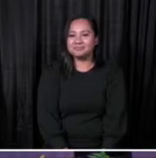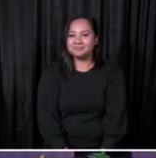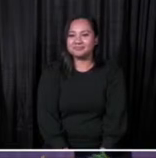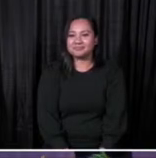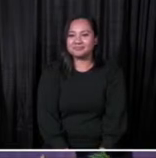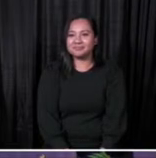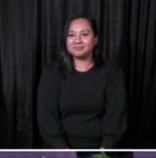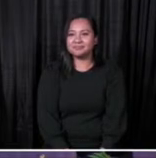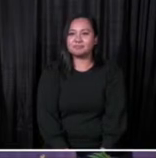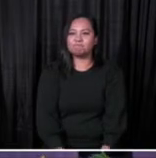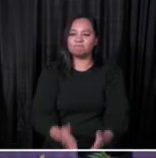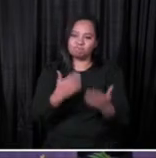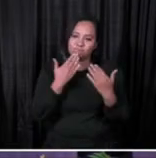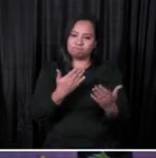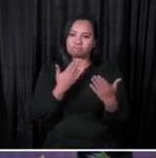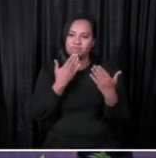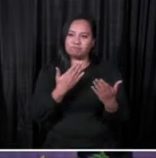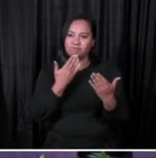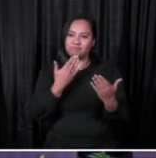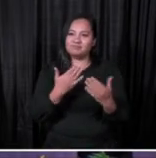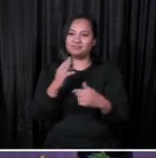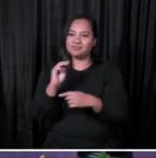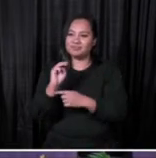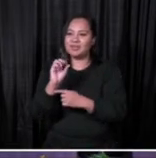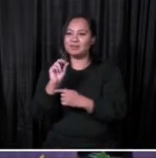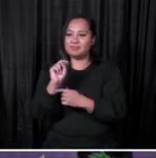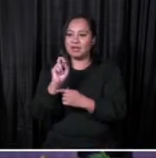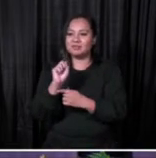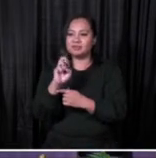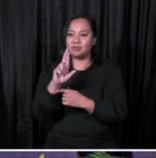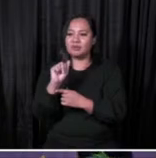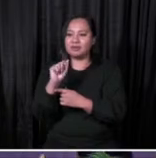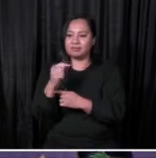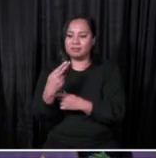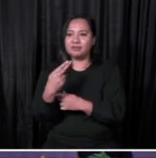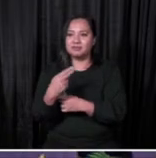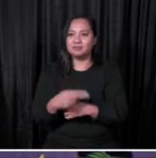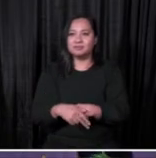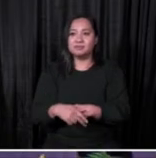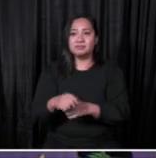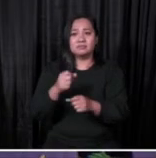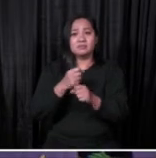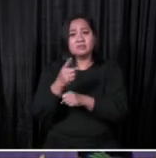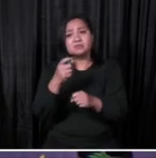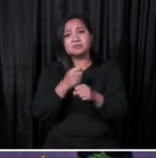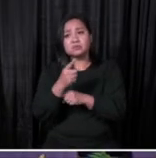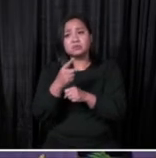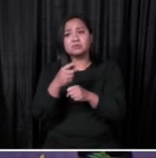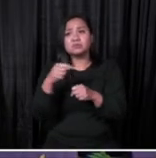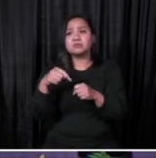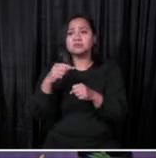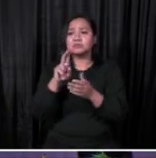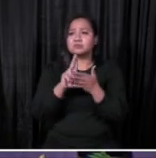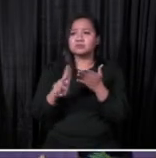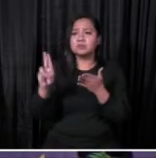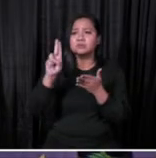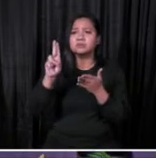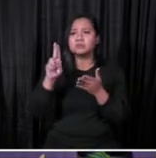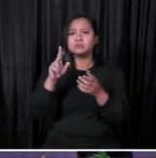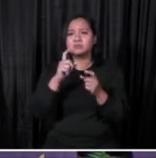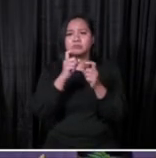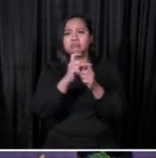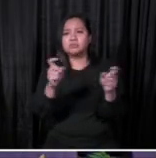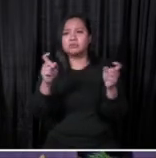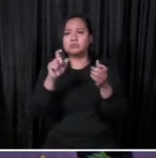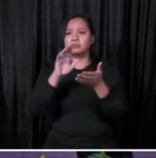Thank you, Monserrat. Each year, the university bestows scholastic honors upon those undergraduate candidates